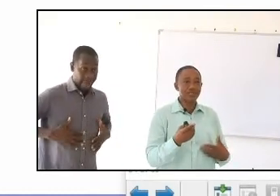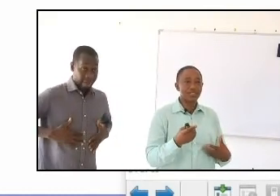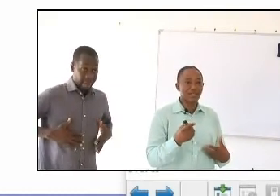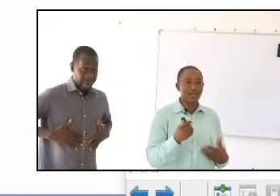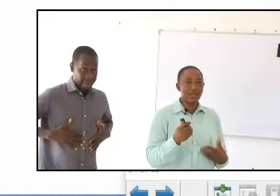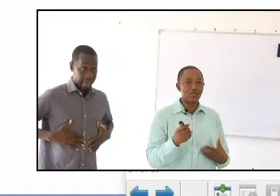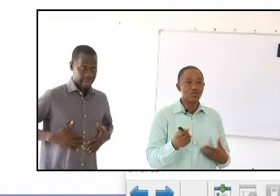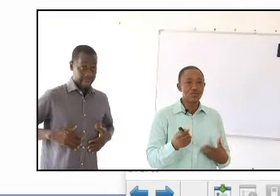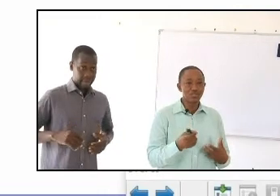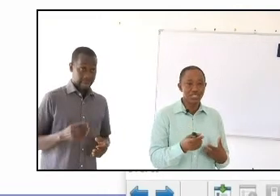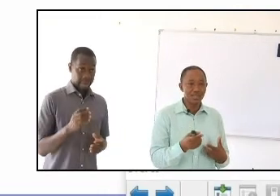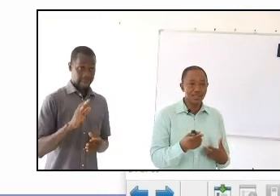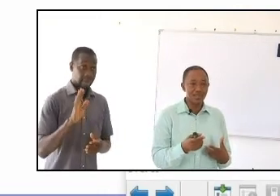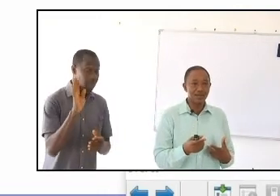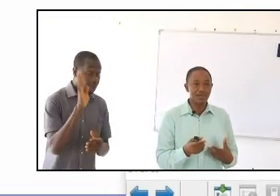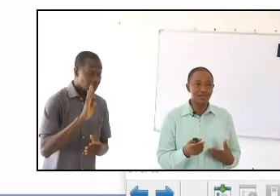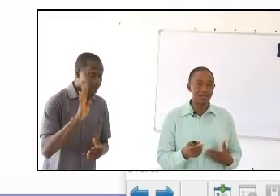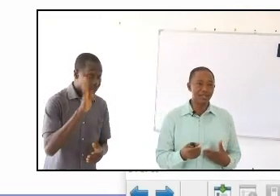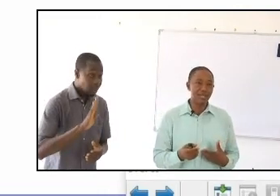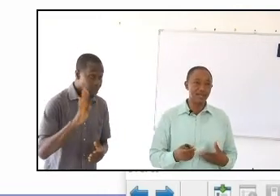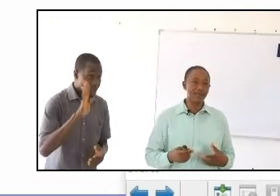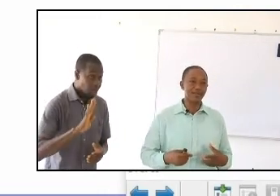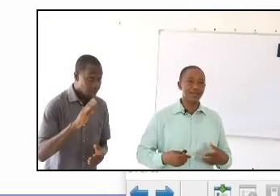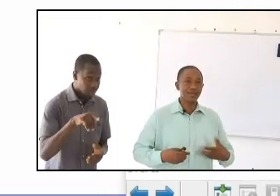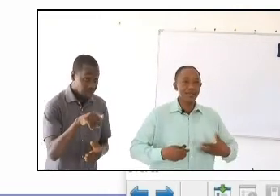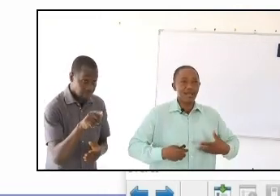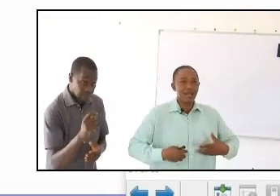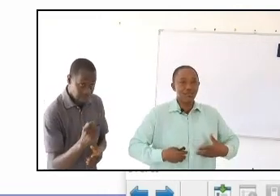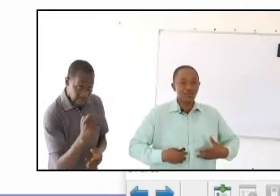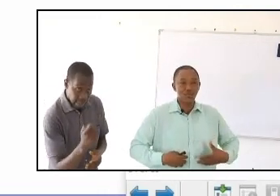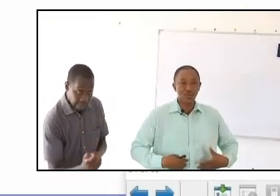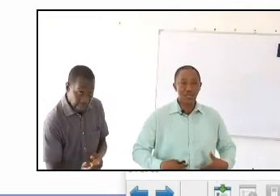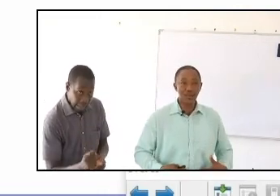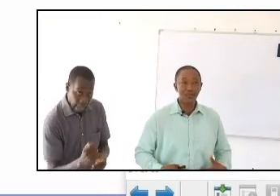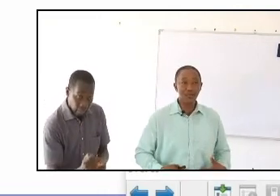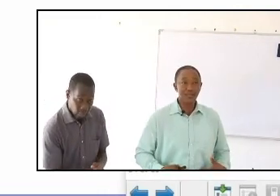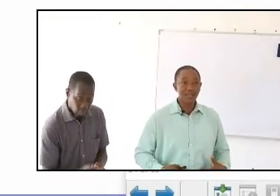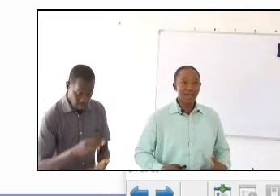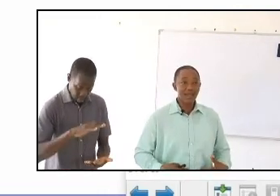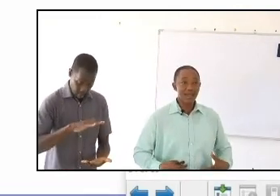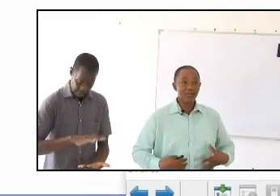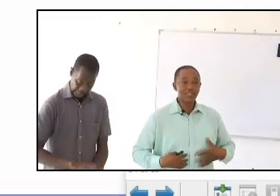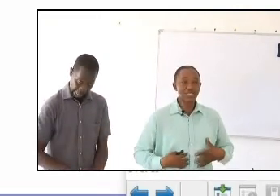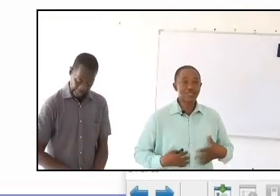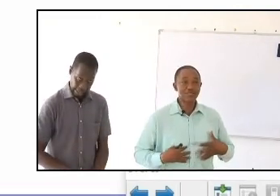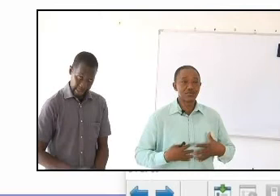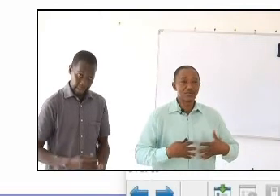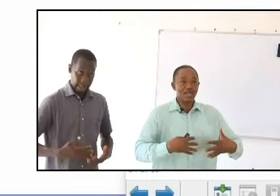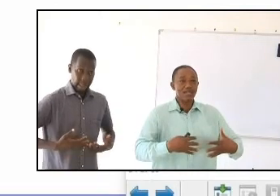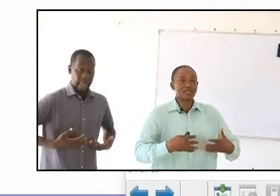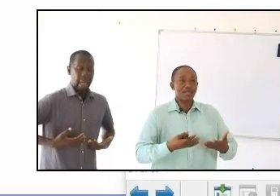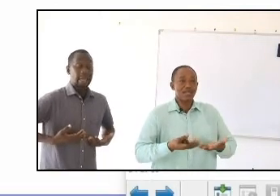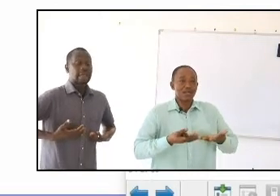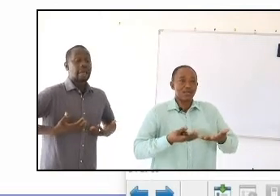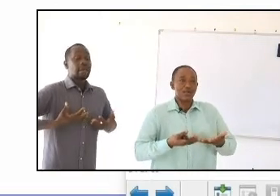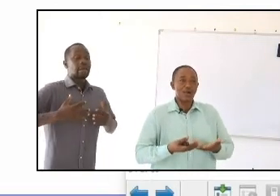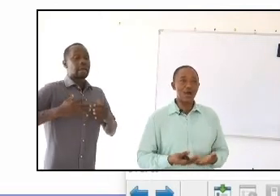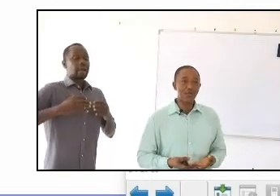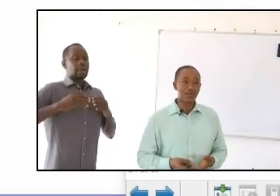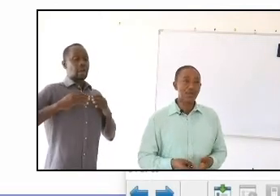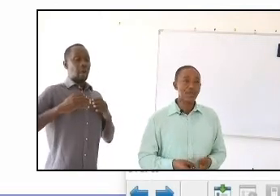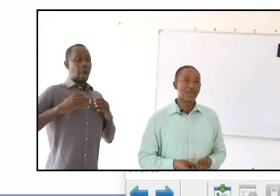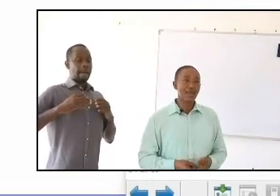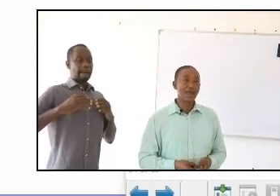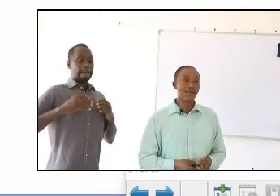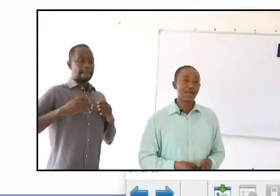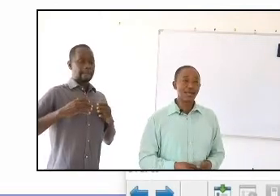is represented by the blue sheet in the diagram there, has to go down, and our chest will rise and go